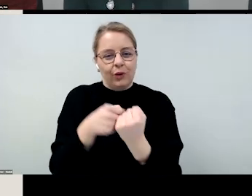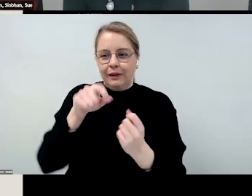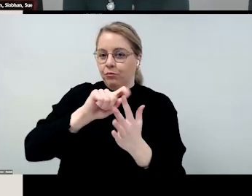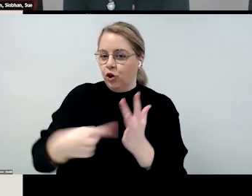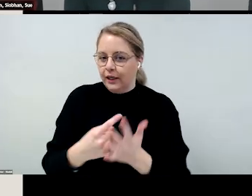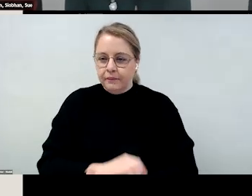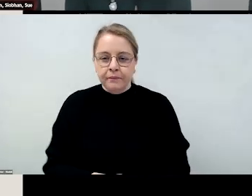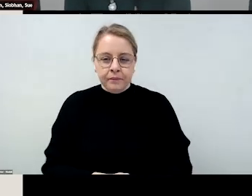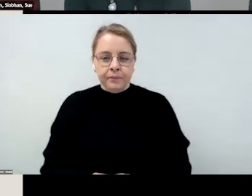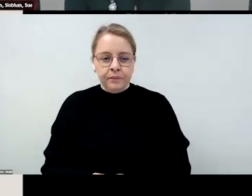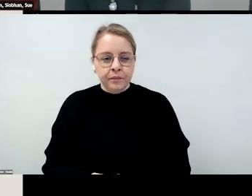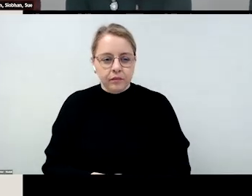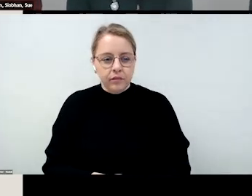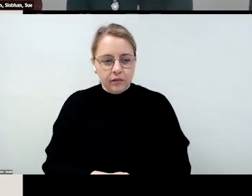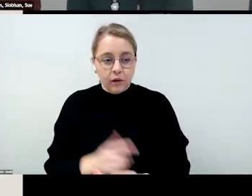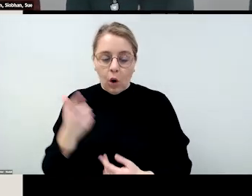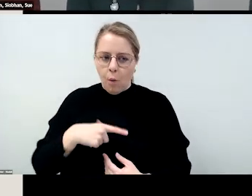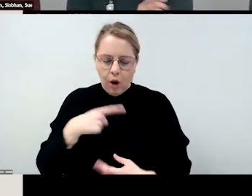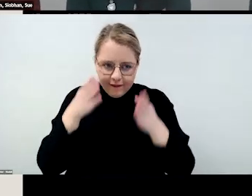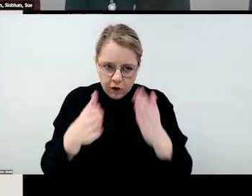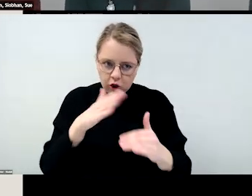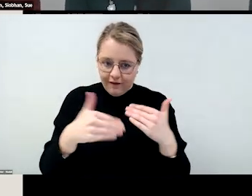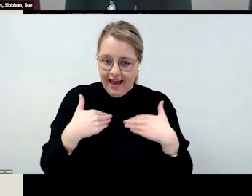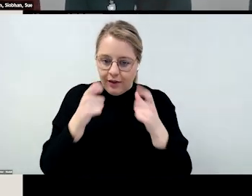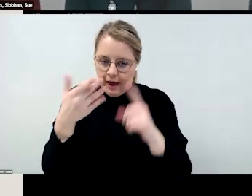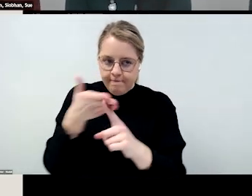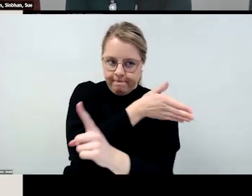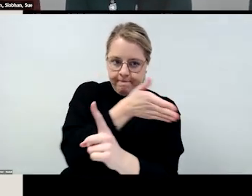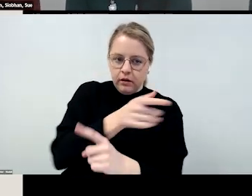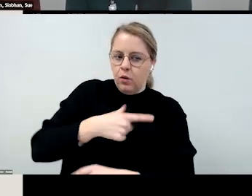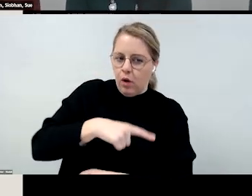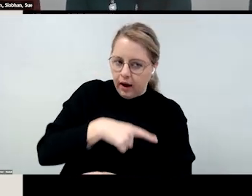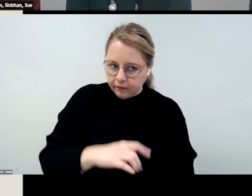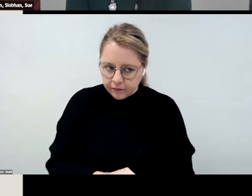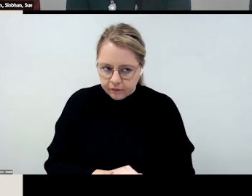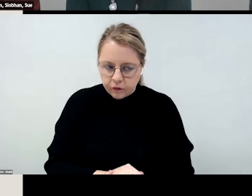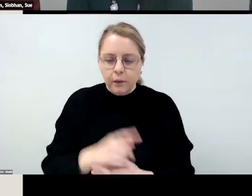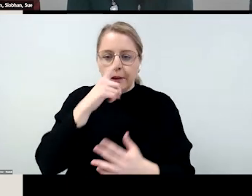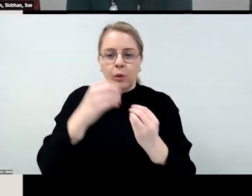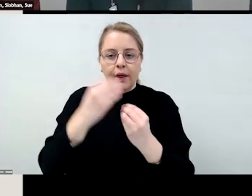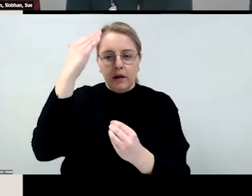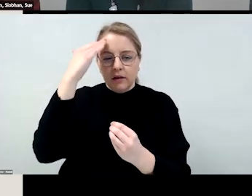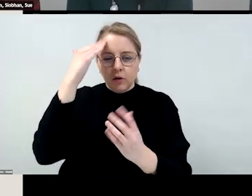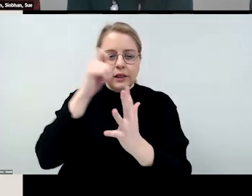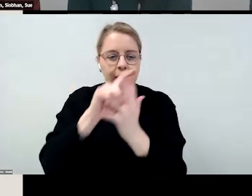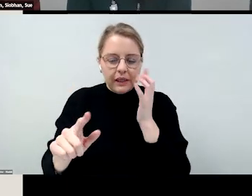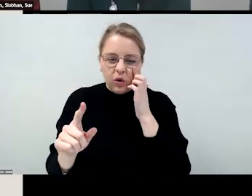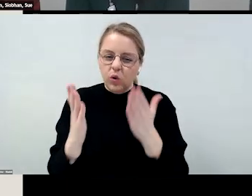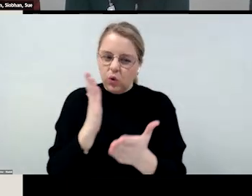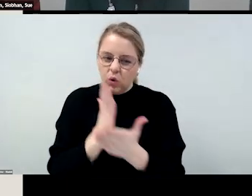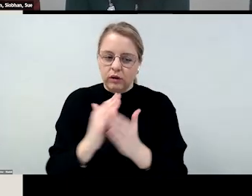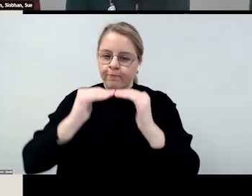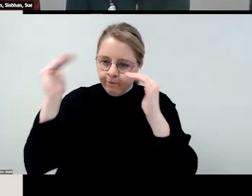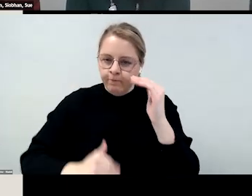And the reason that we focus on preventive healthcare is because people with intellectual disability have stark health inequities compared to